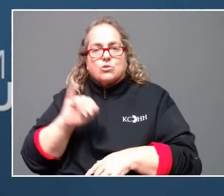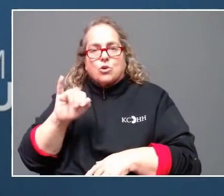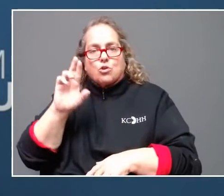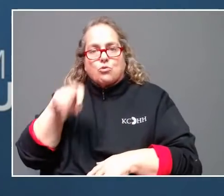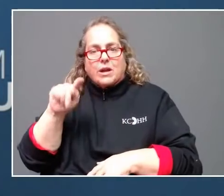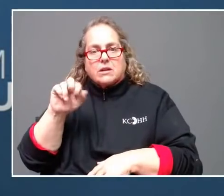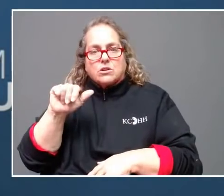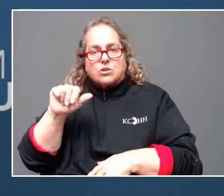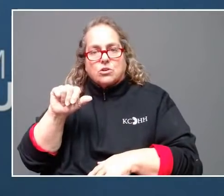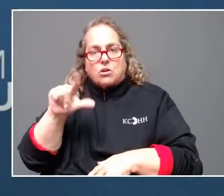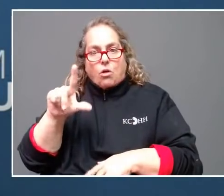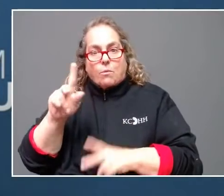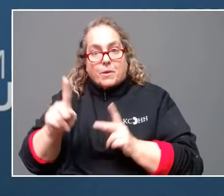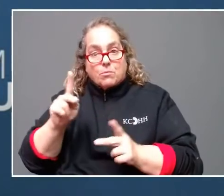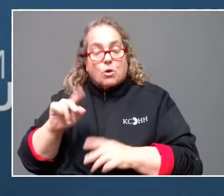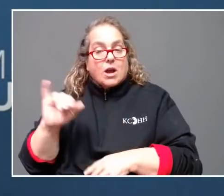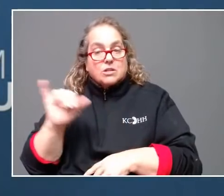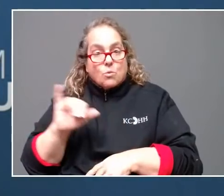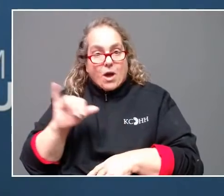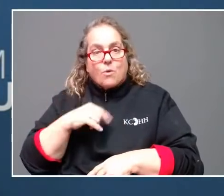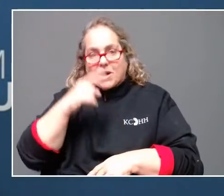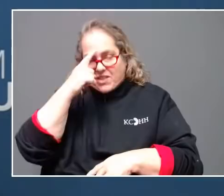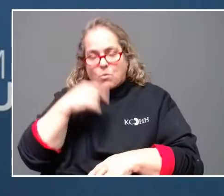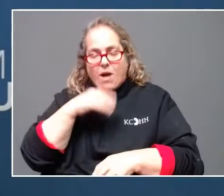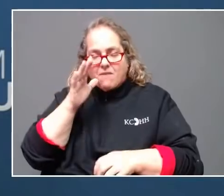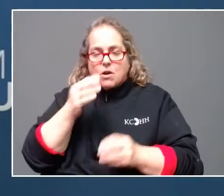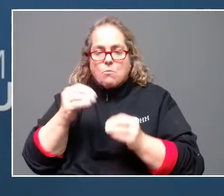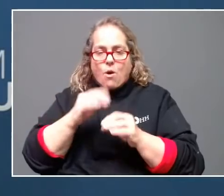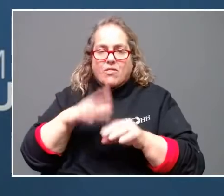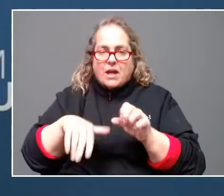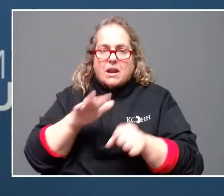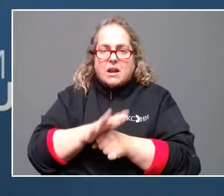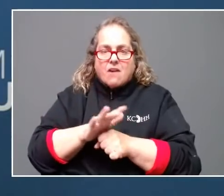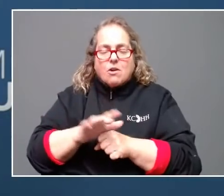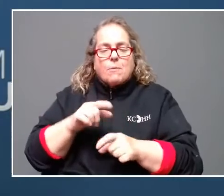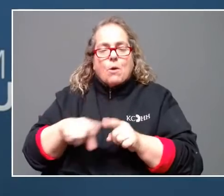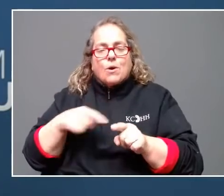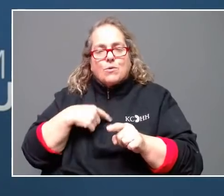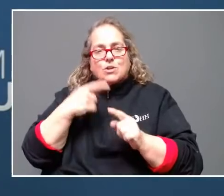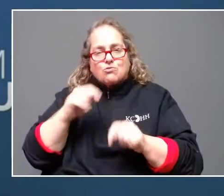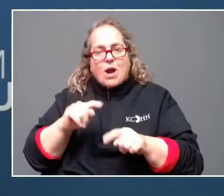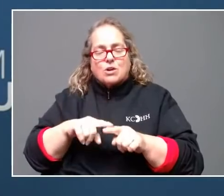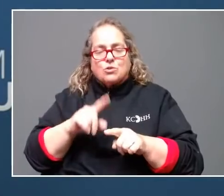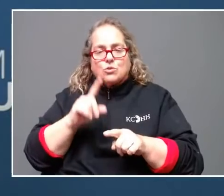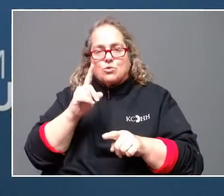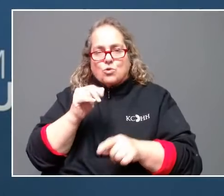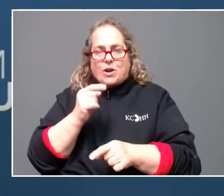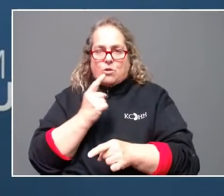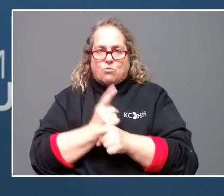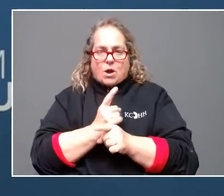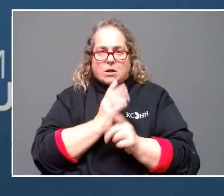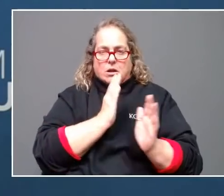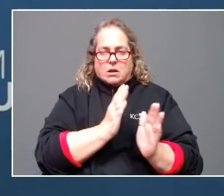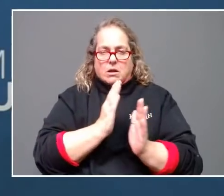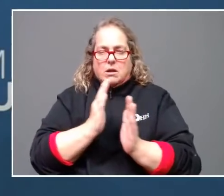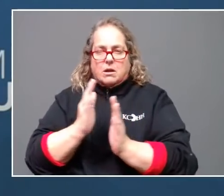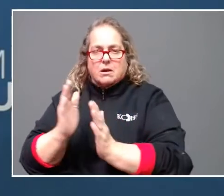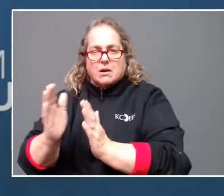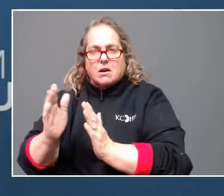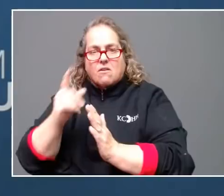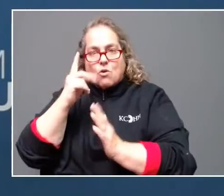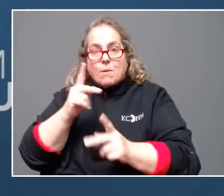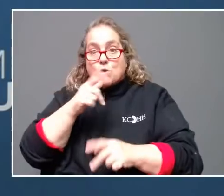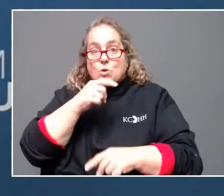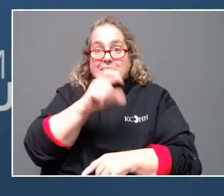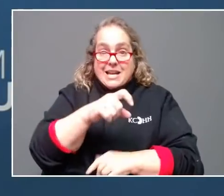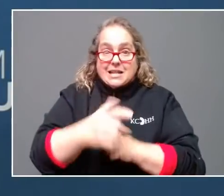in that fund. We're just trying to take the steps at the appropriate time to ensure that those that need the help the most